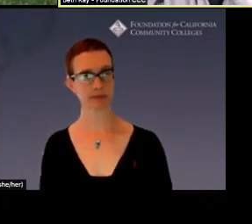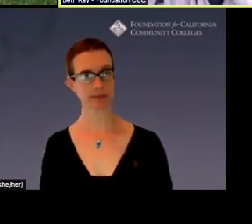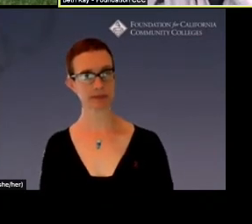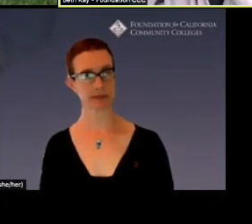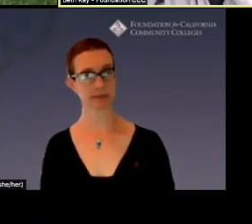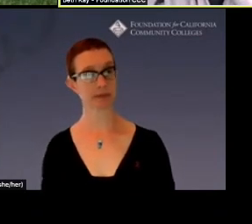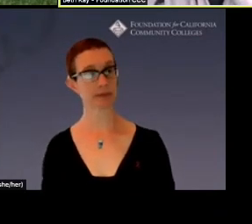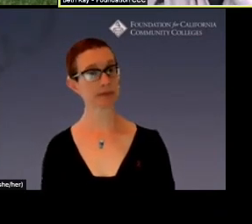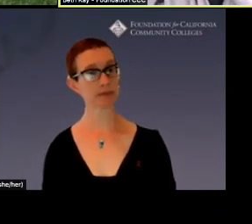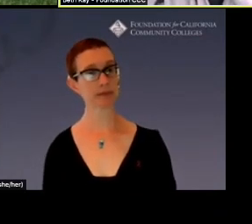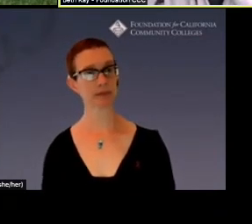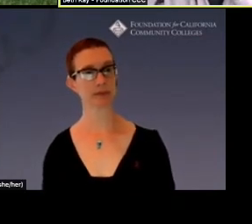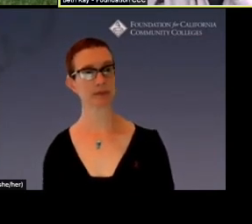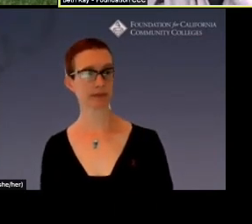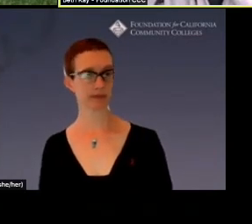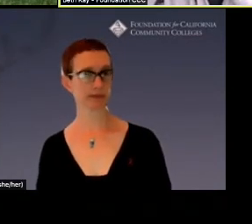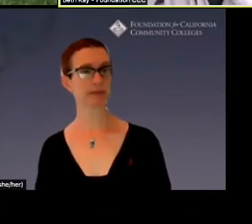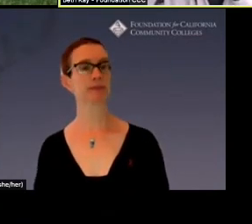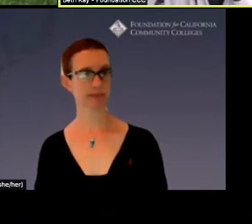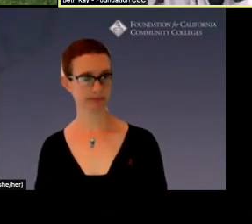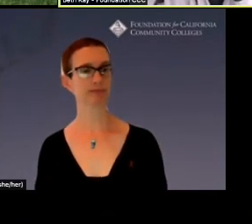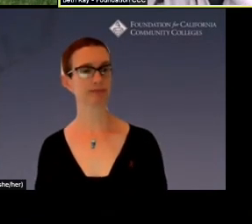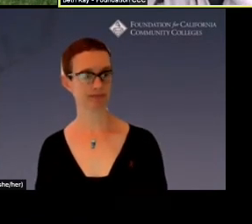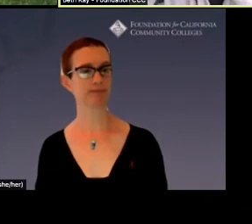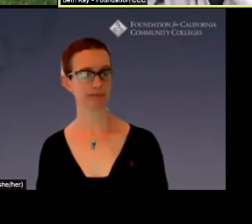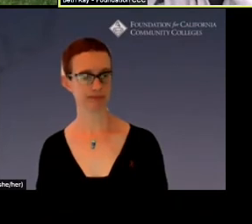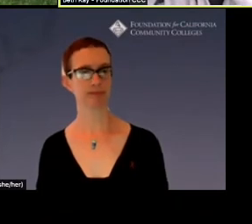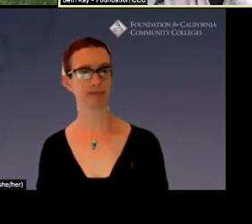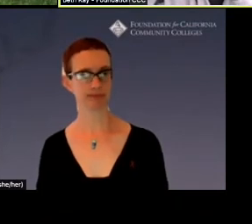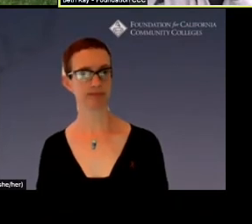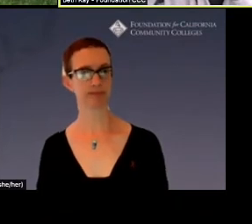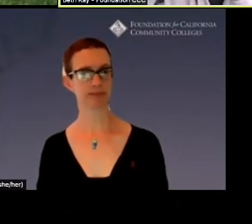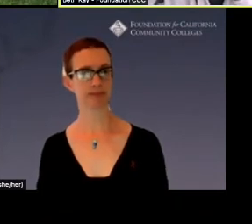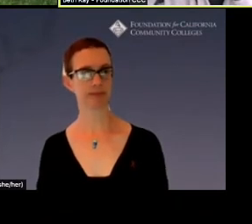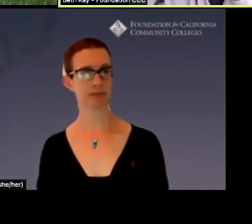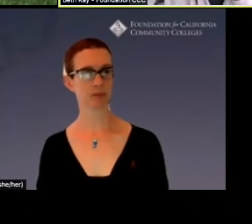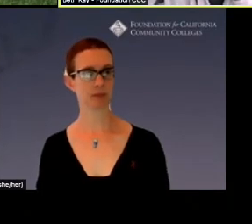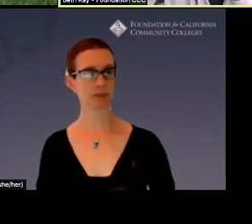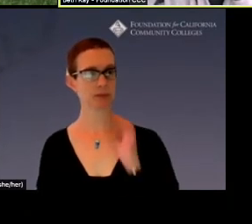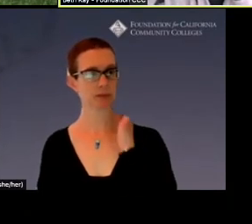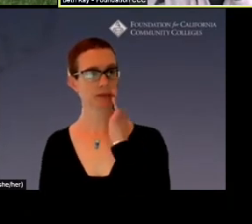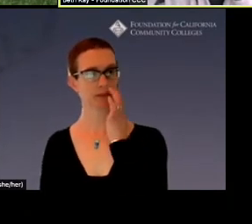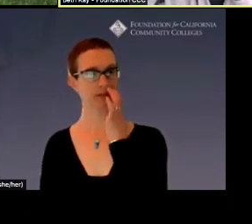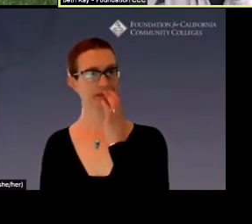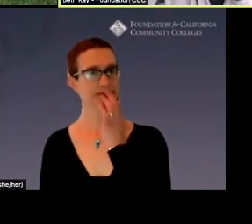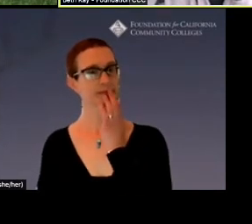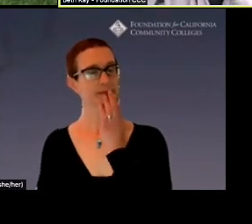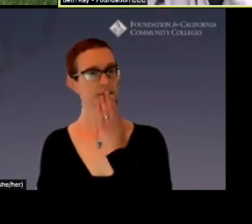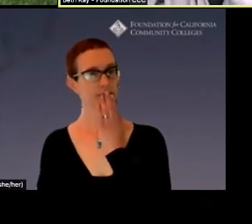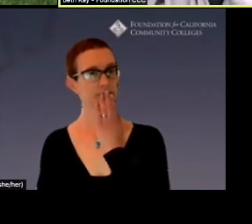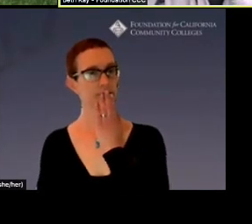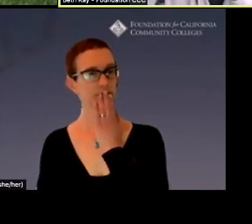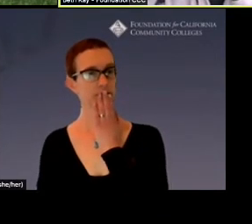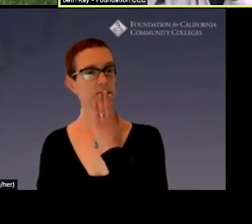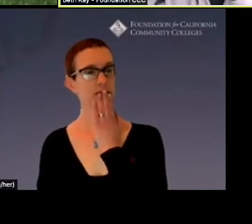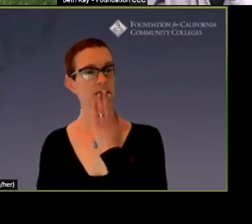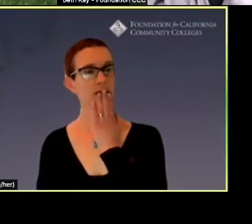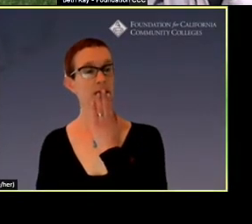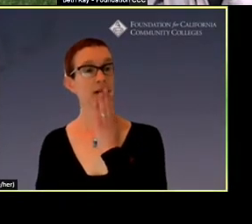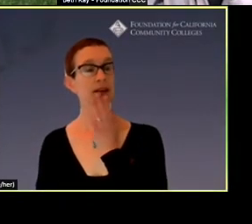our assessment checklist will be on the website, which we intend to launch on